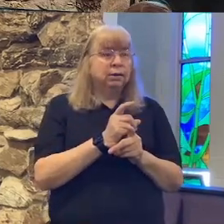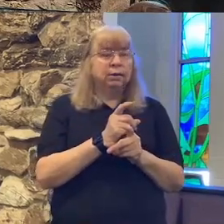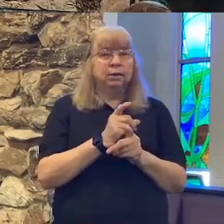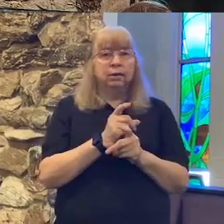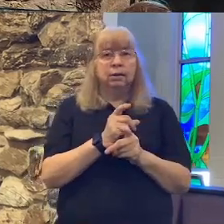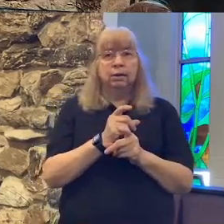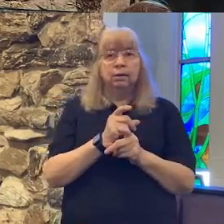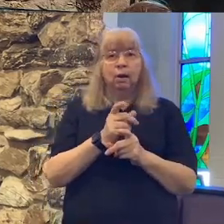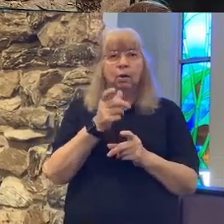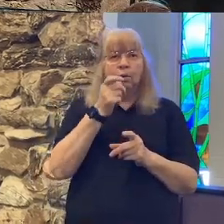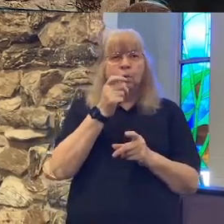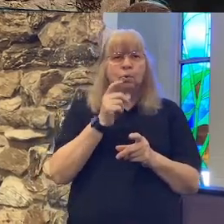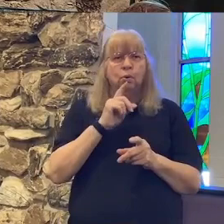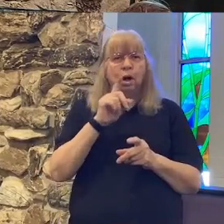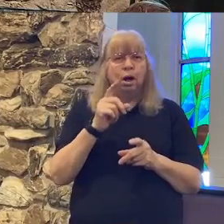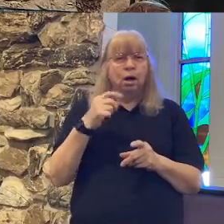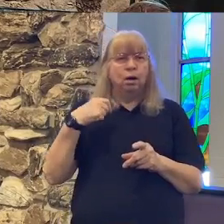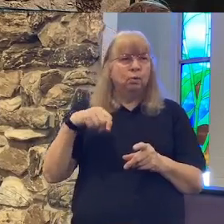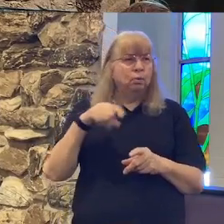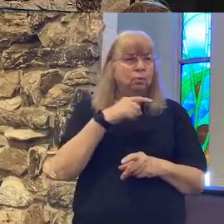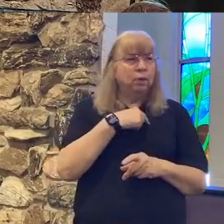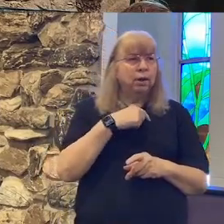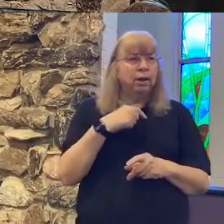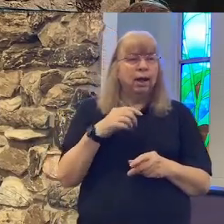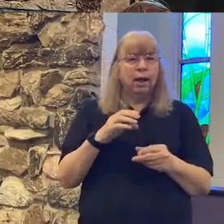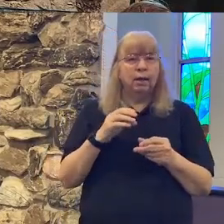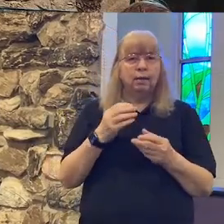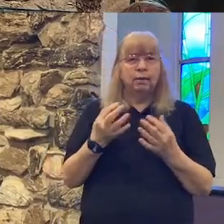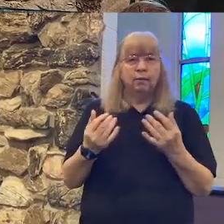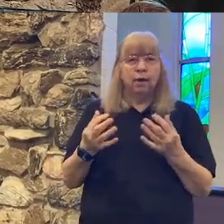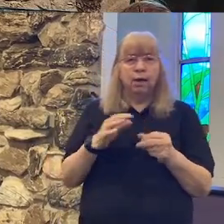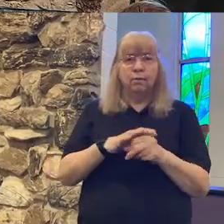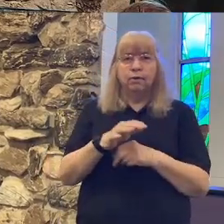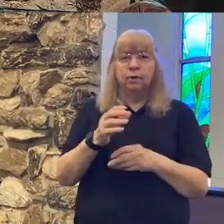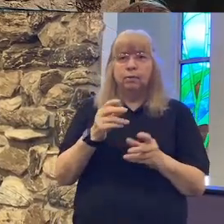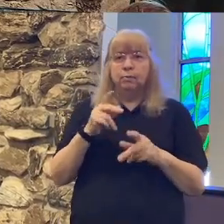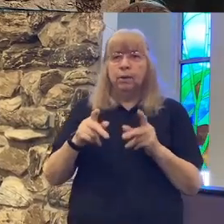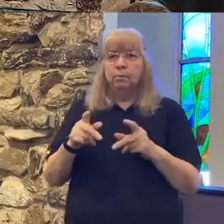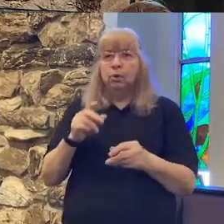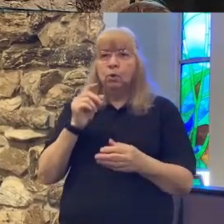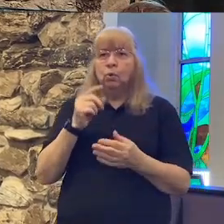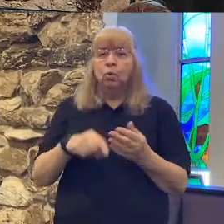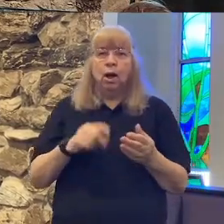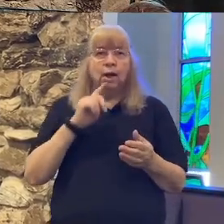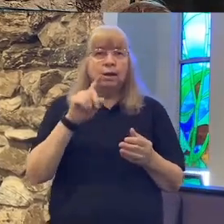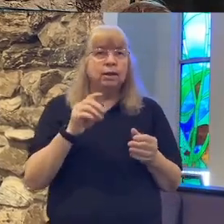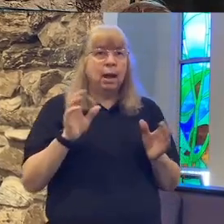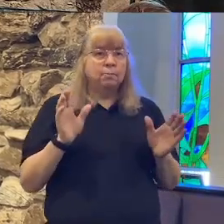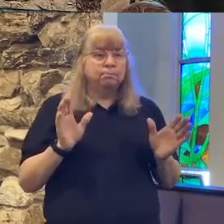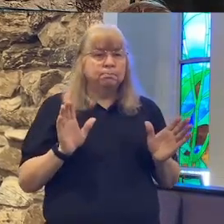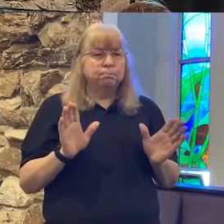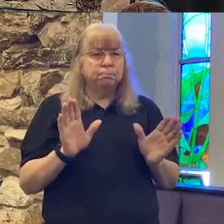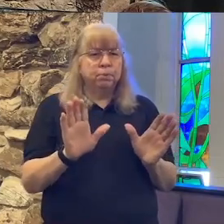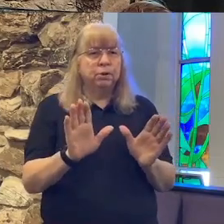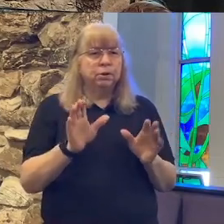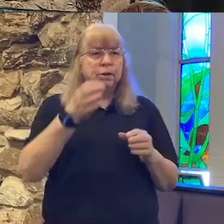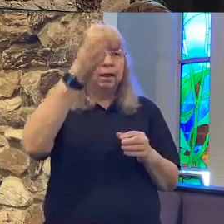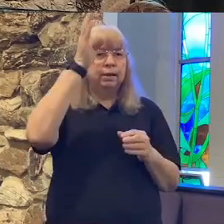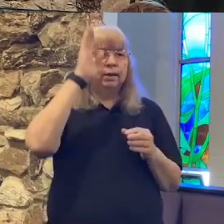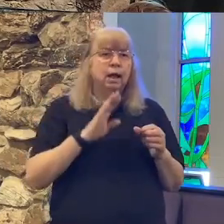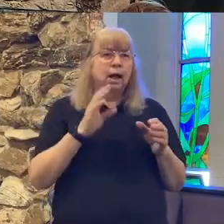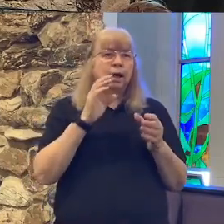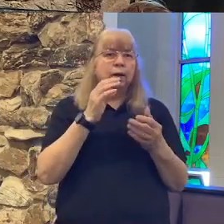So who are we as fire-filled people? What is that push that God is calling us to